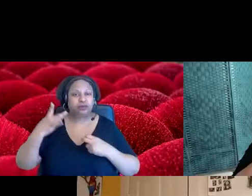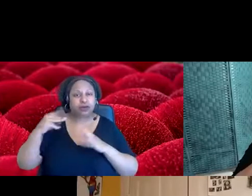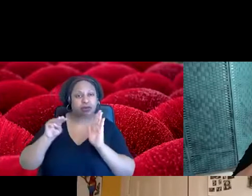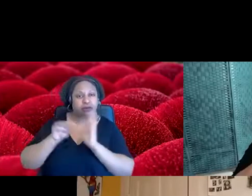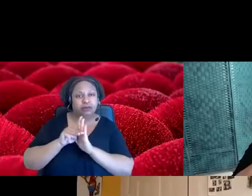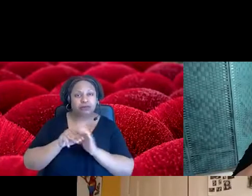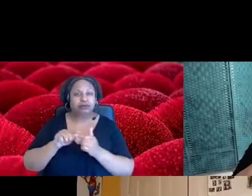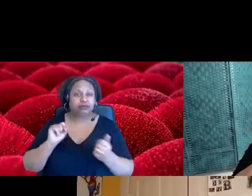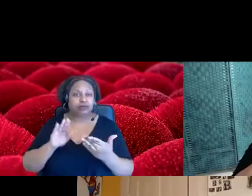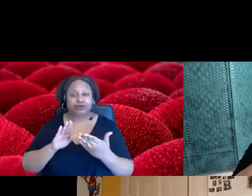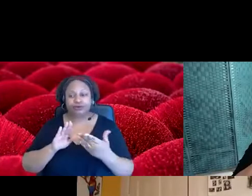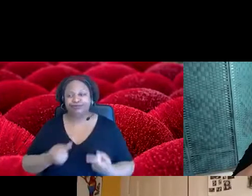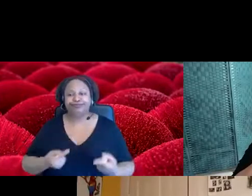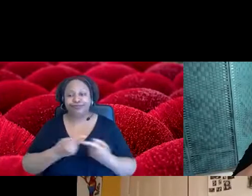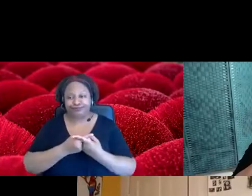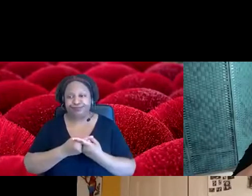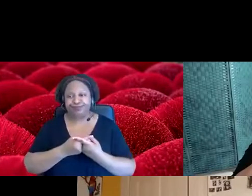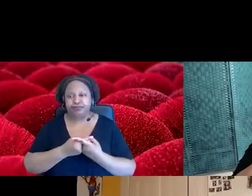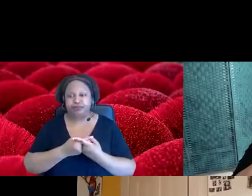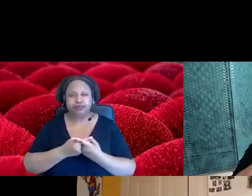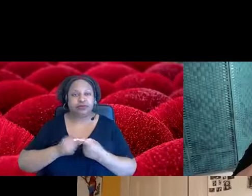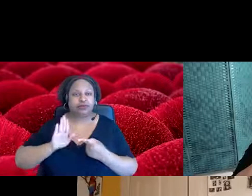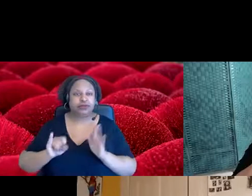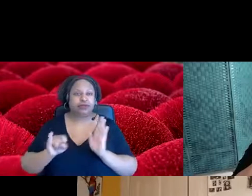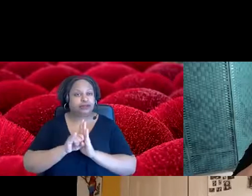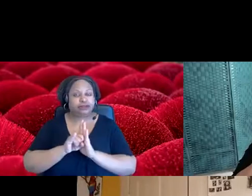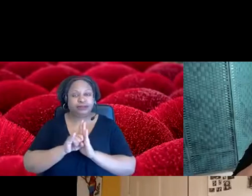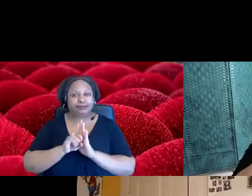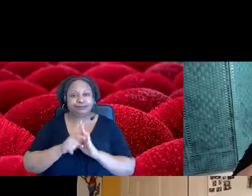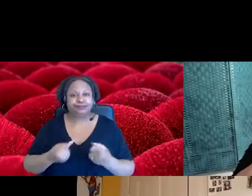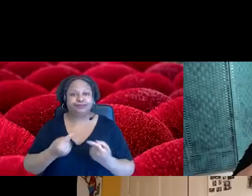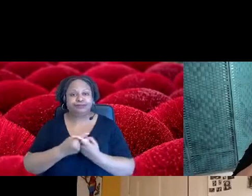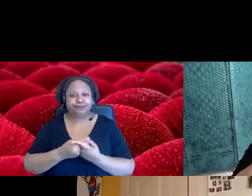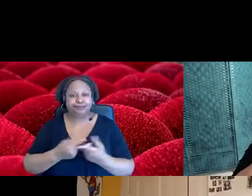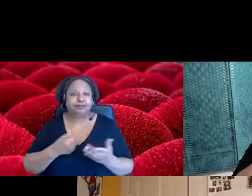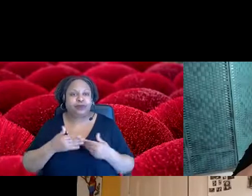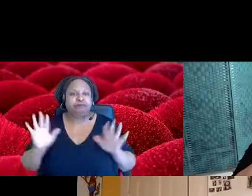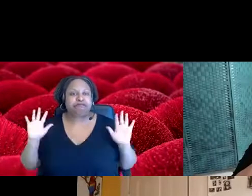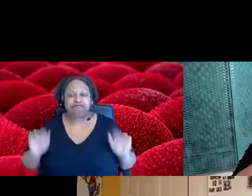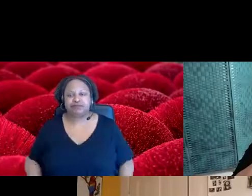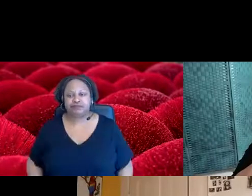whole, you know, their whole identity is quite tight. So, anywho.